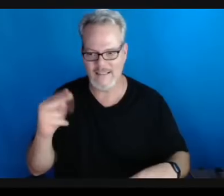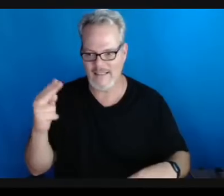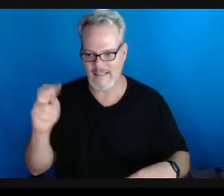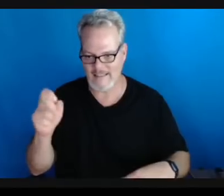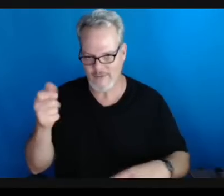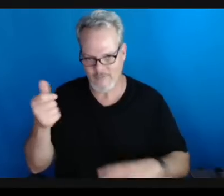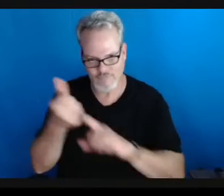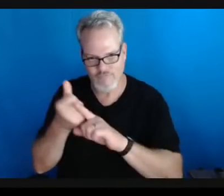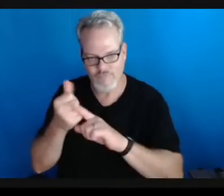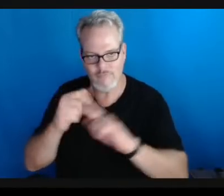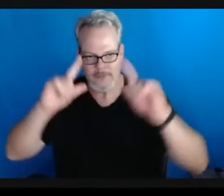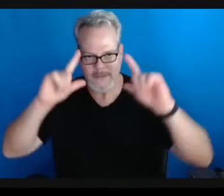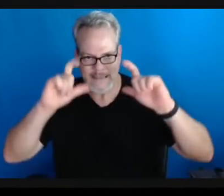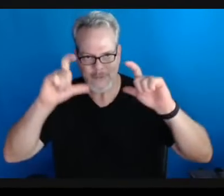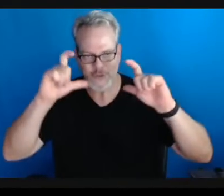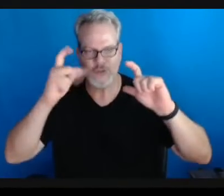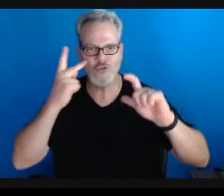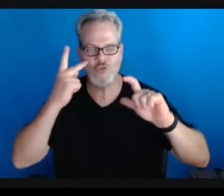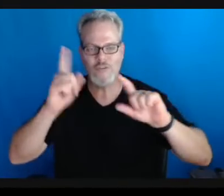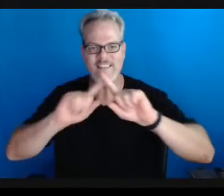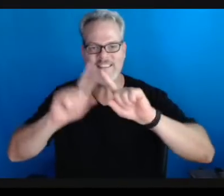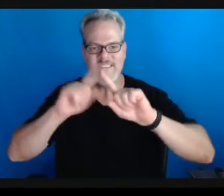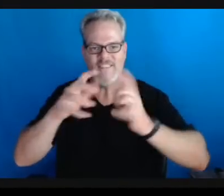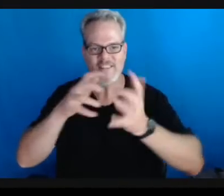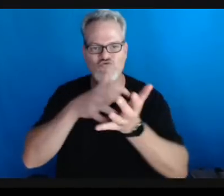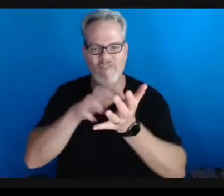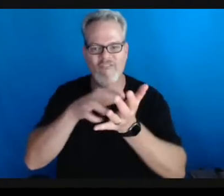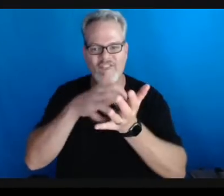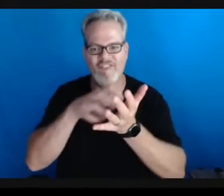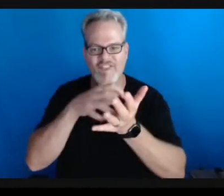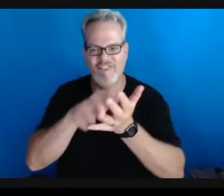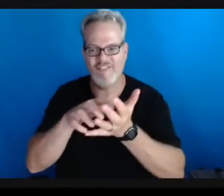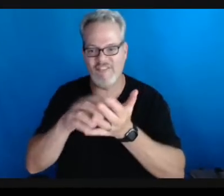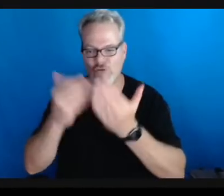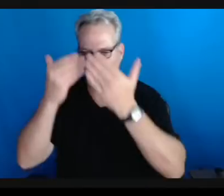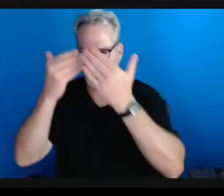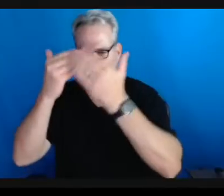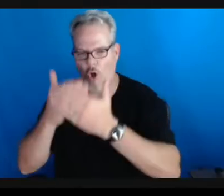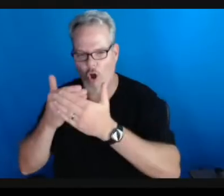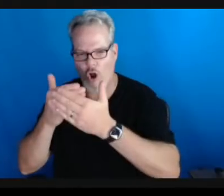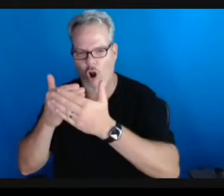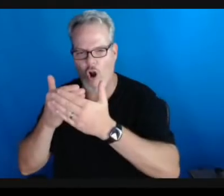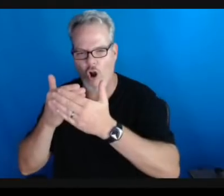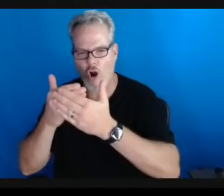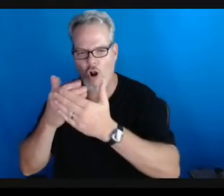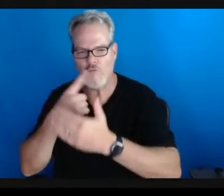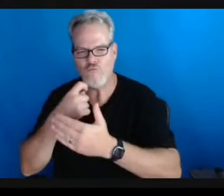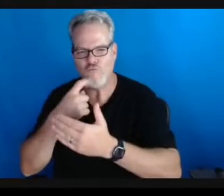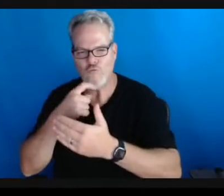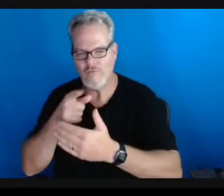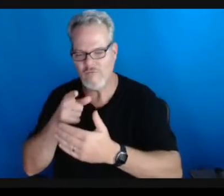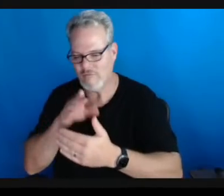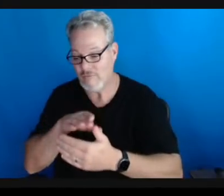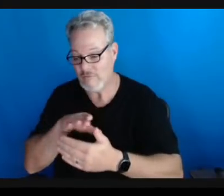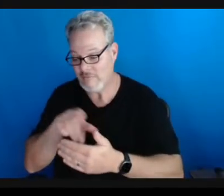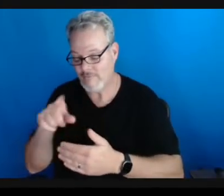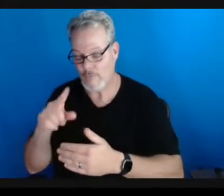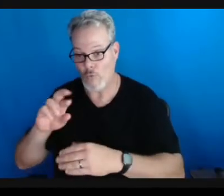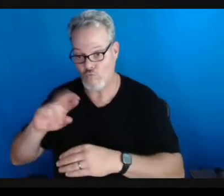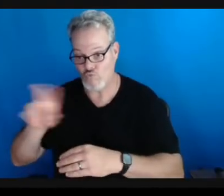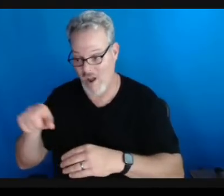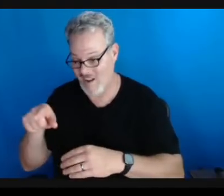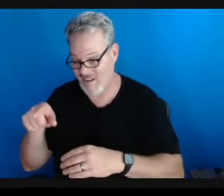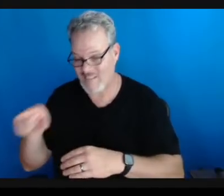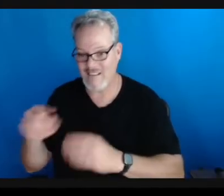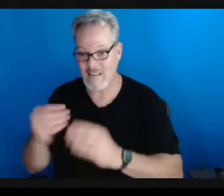textures. The darker, rougher lava on the right are the spatter-fed flows. So this is lava falling